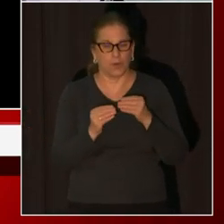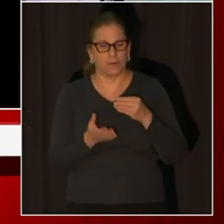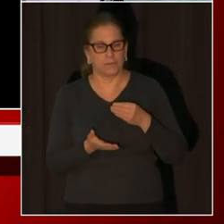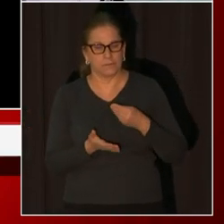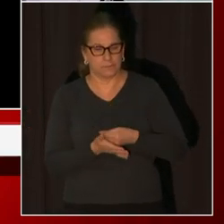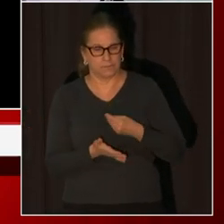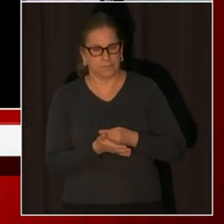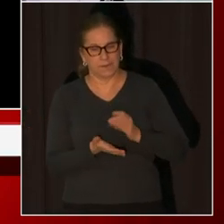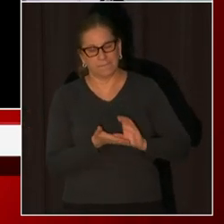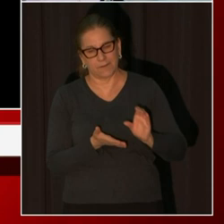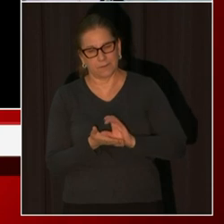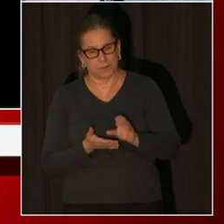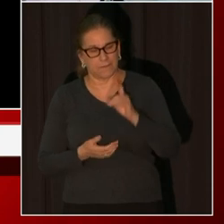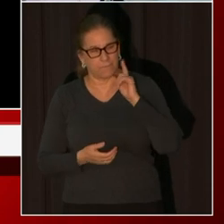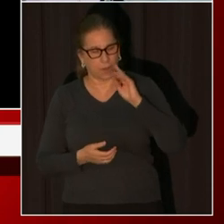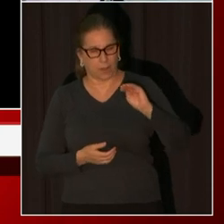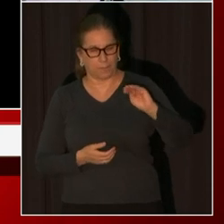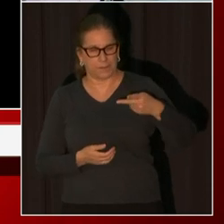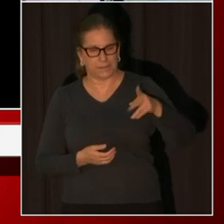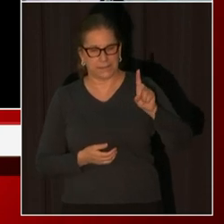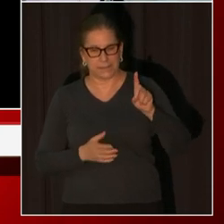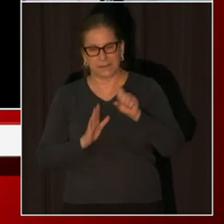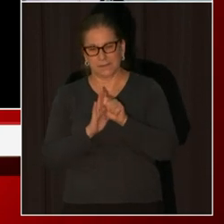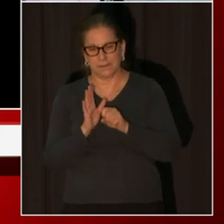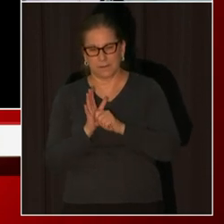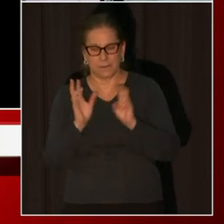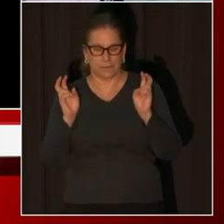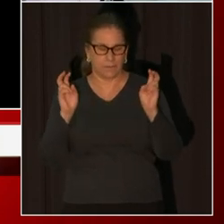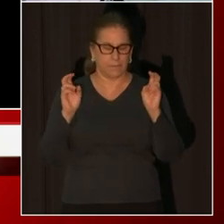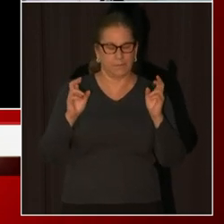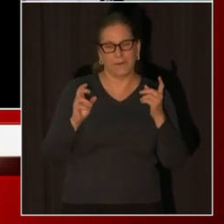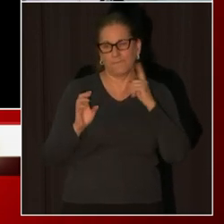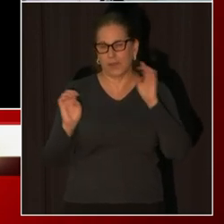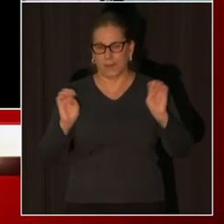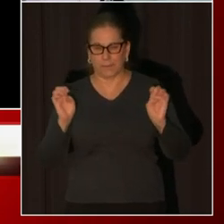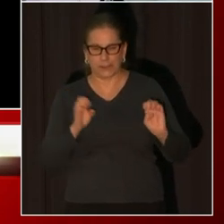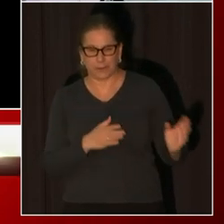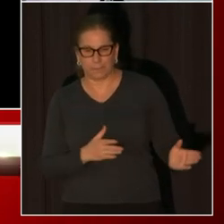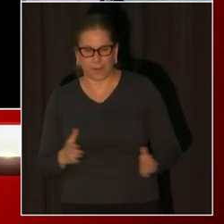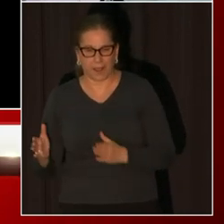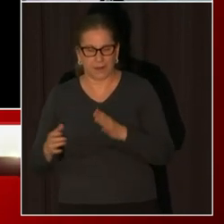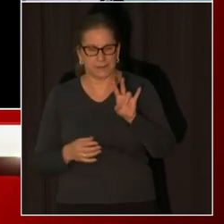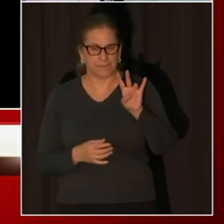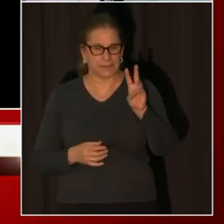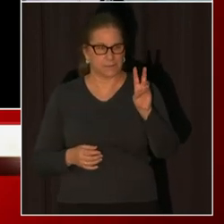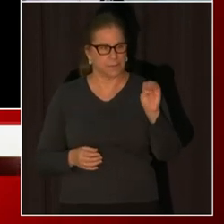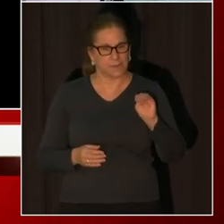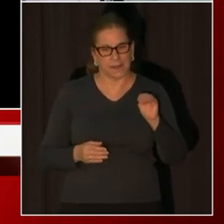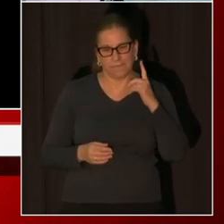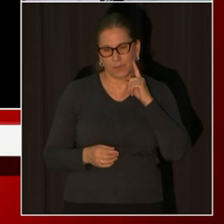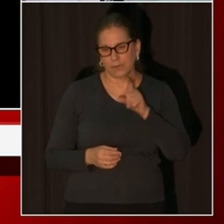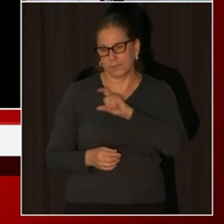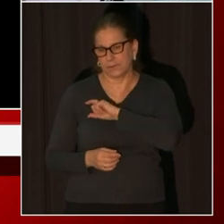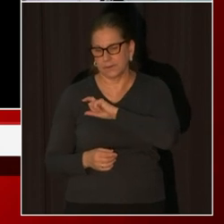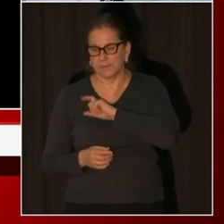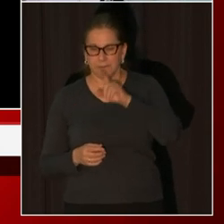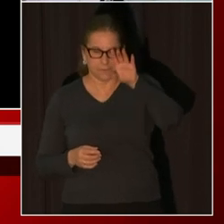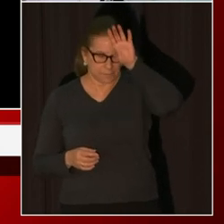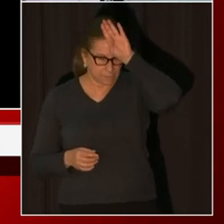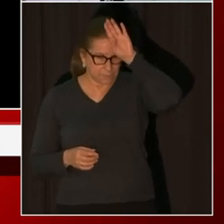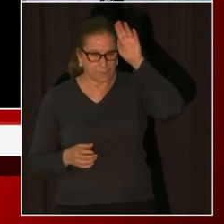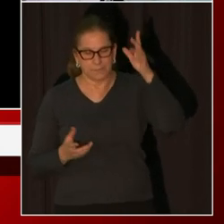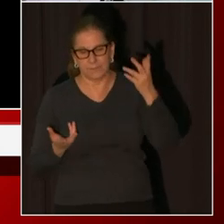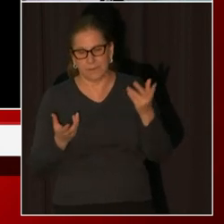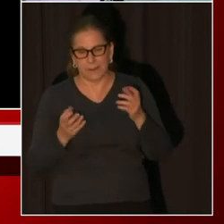for public health emergency preparedness, $86 million for new emergency response vehicles, $4.5